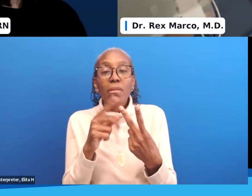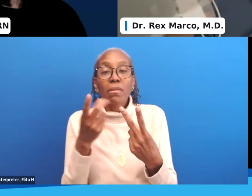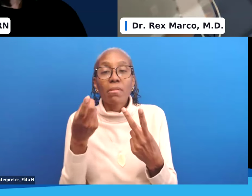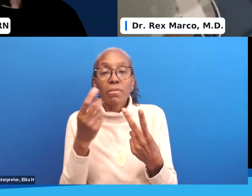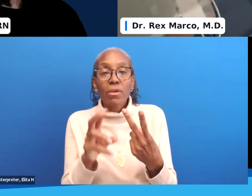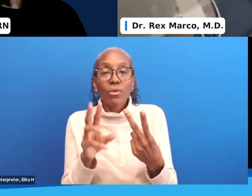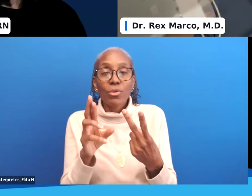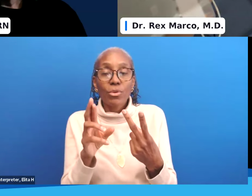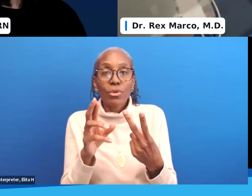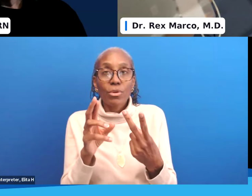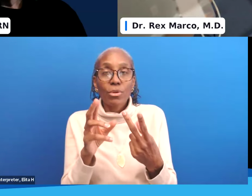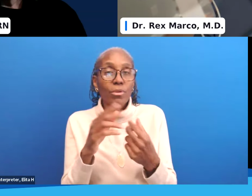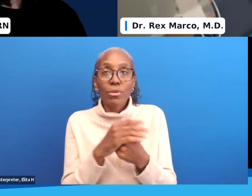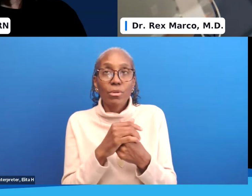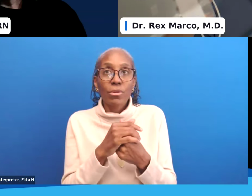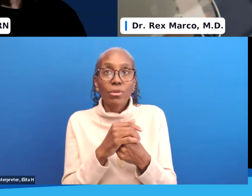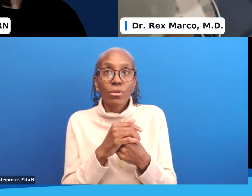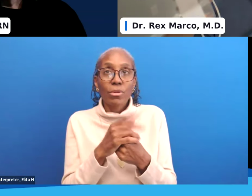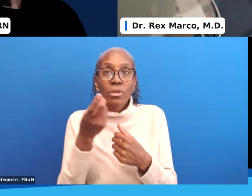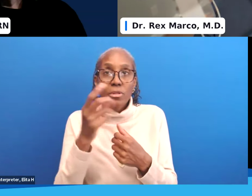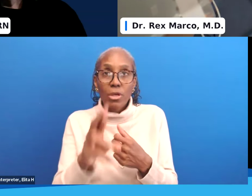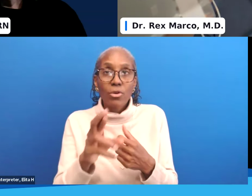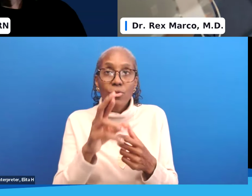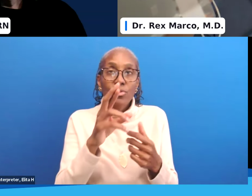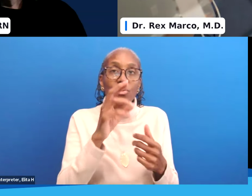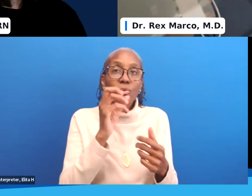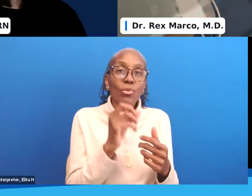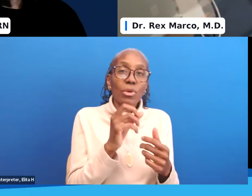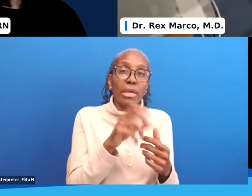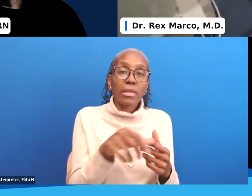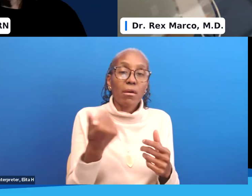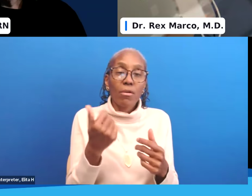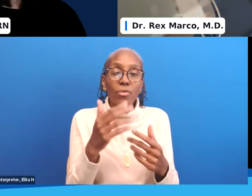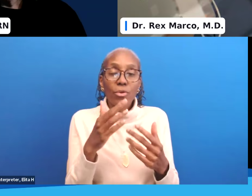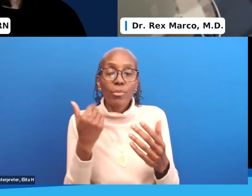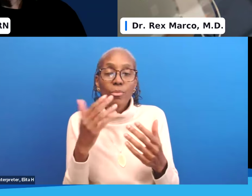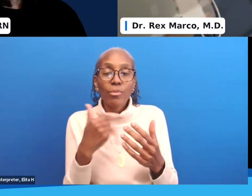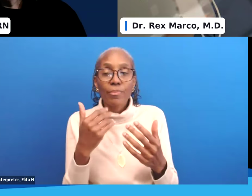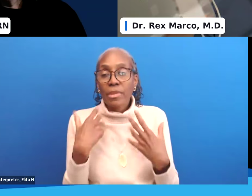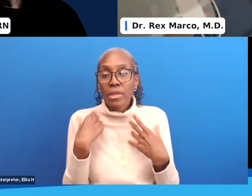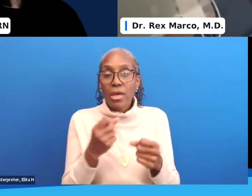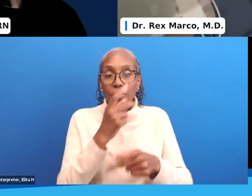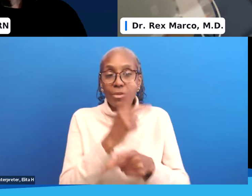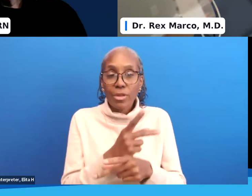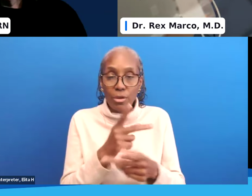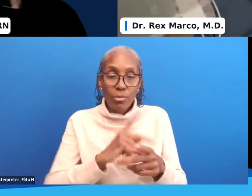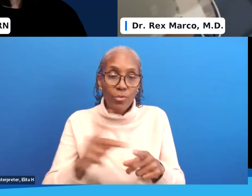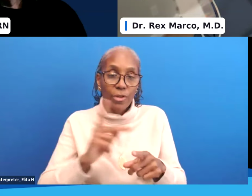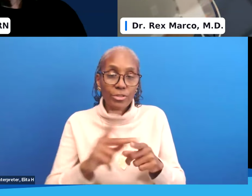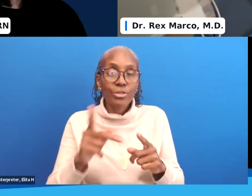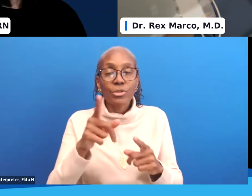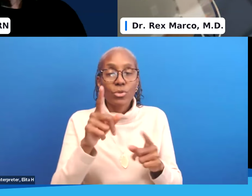doctors and even other healthcare professionals, you can always